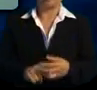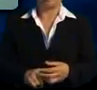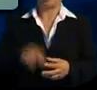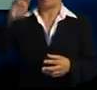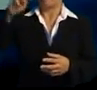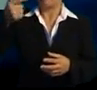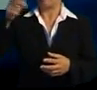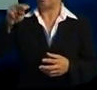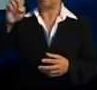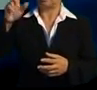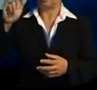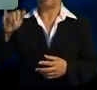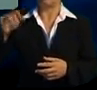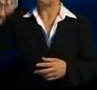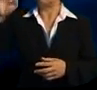and magnesium tape.